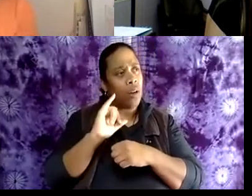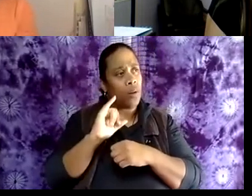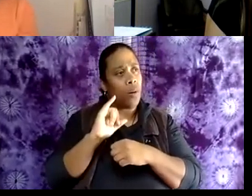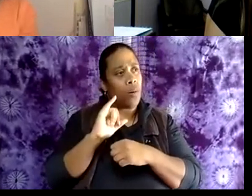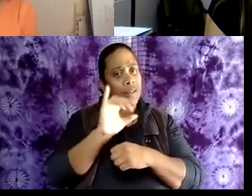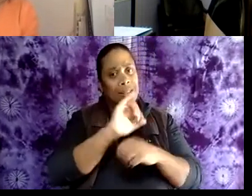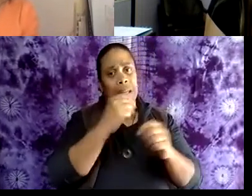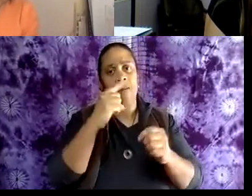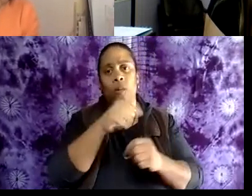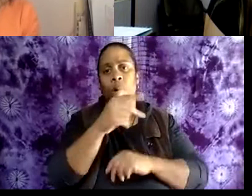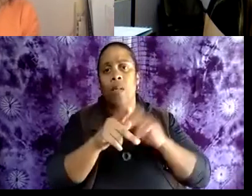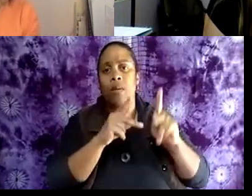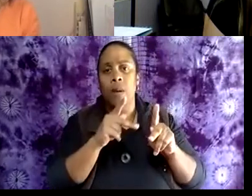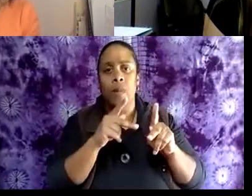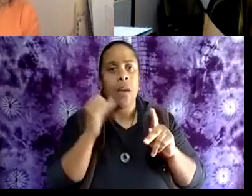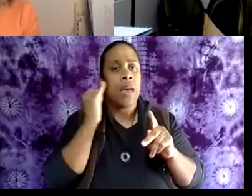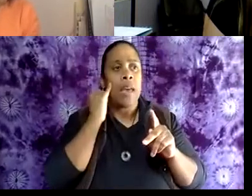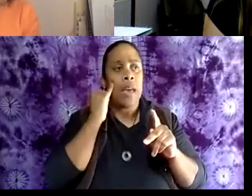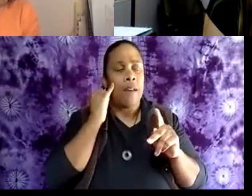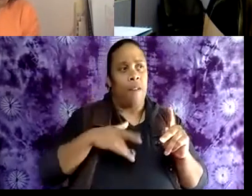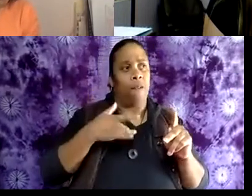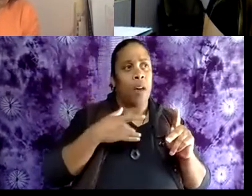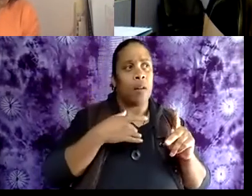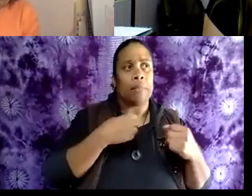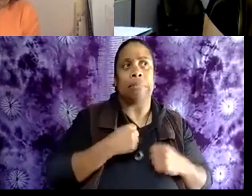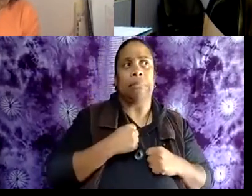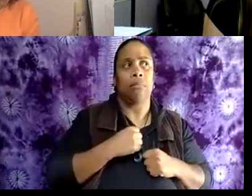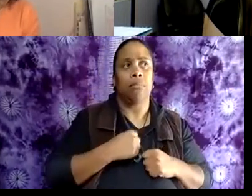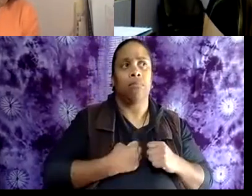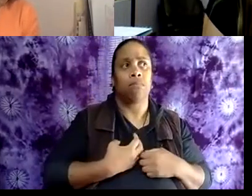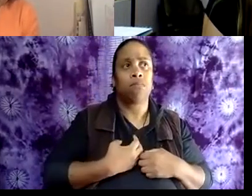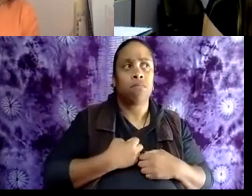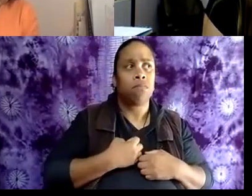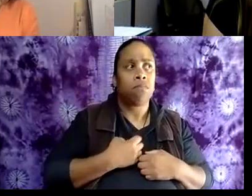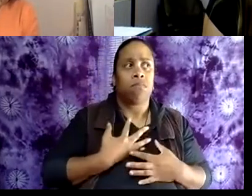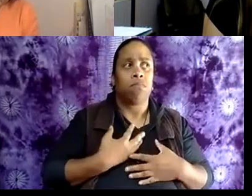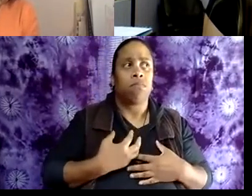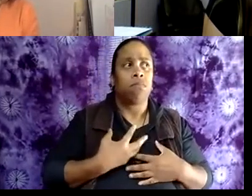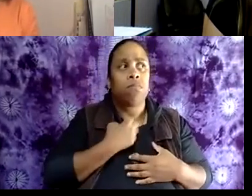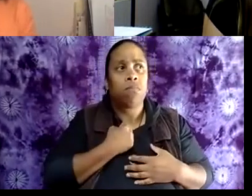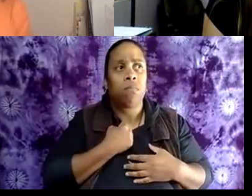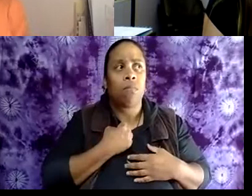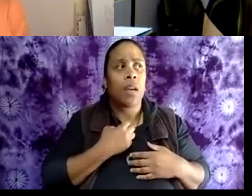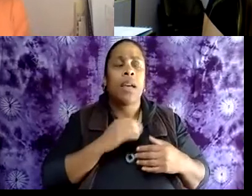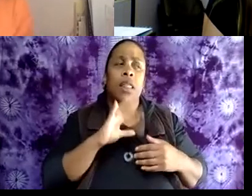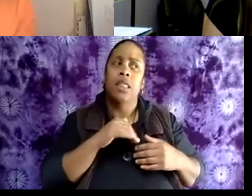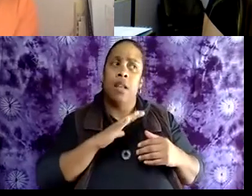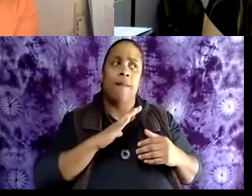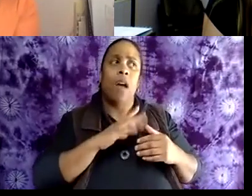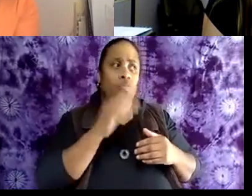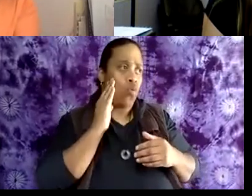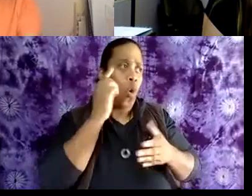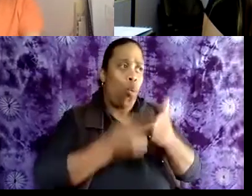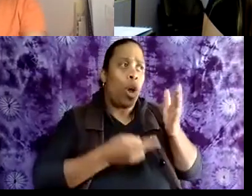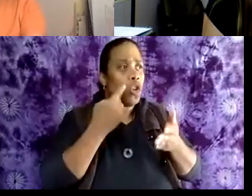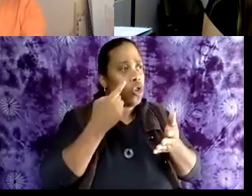you should, if you feel tensed by that, then that's not for you. And that's good. You know what you need, you know what's good for